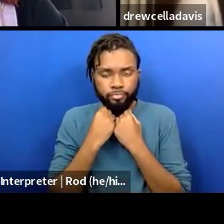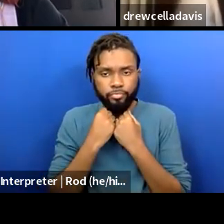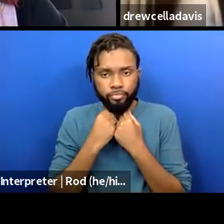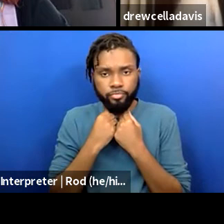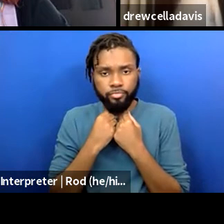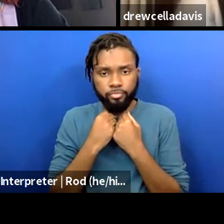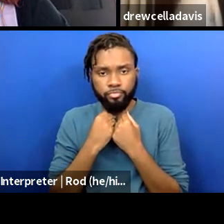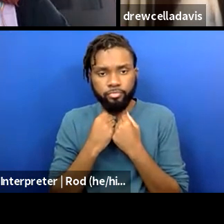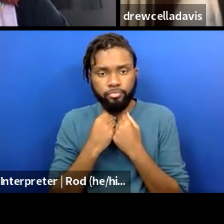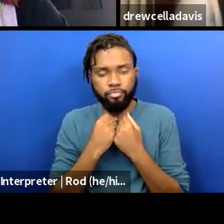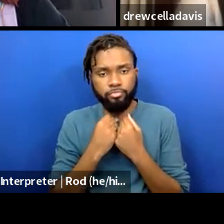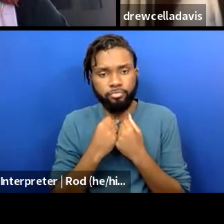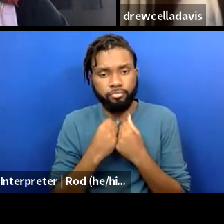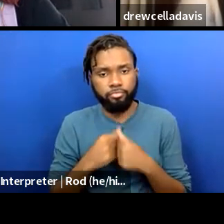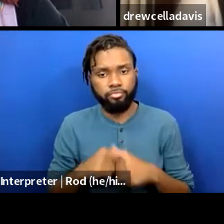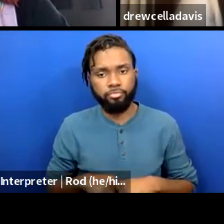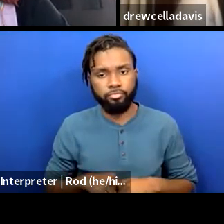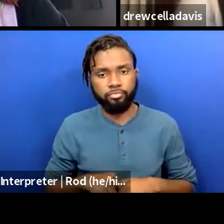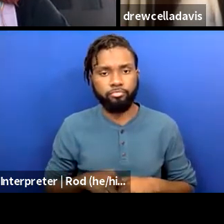And